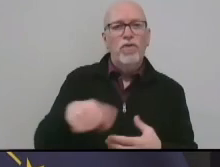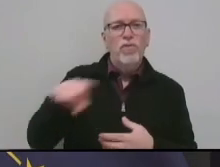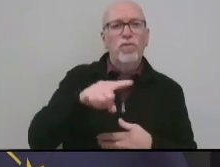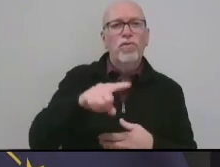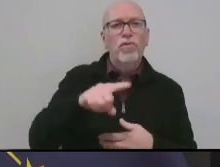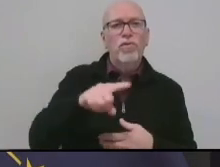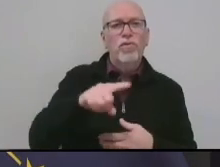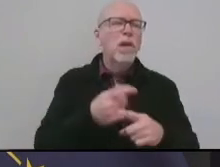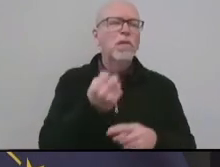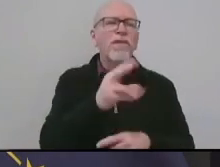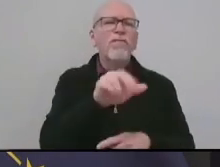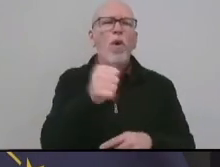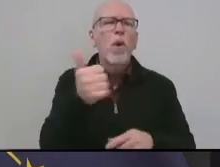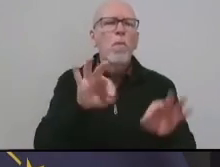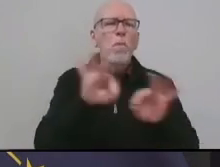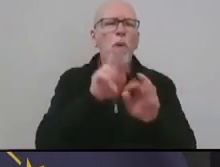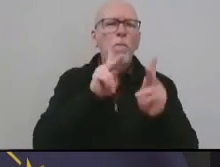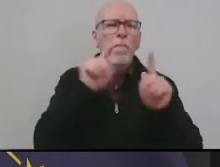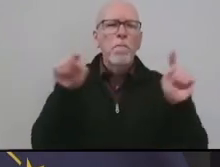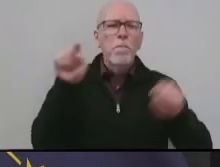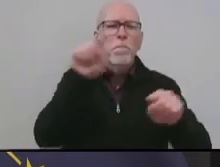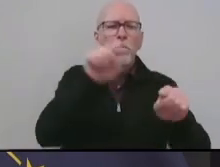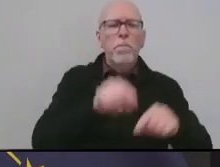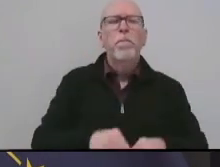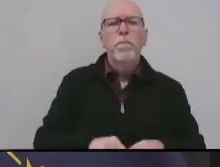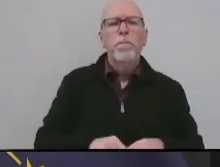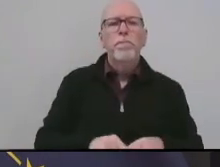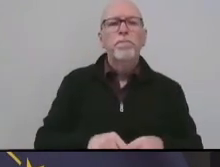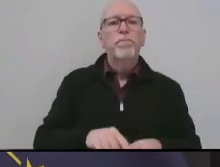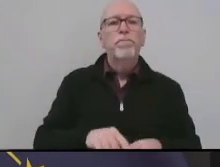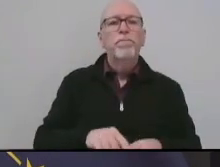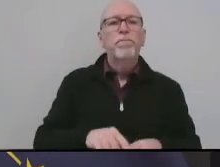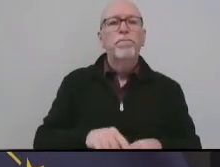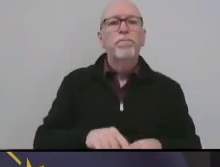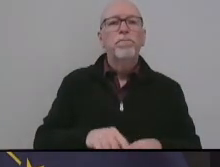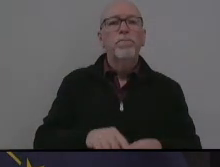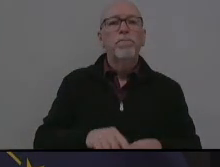stakeholders. At its core, the Homebound Hoosier program